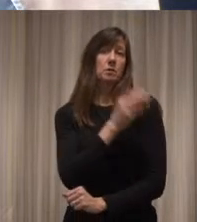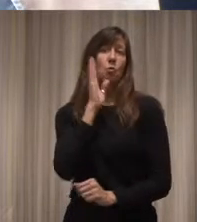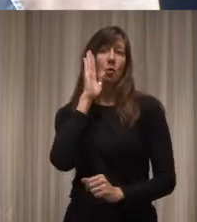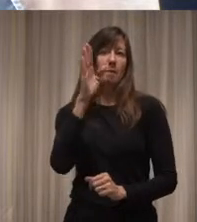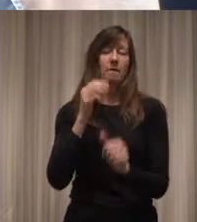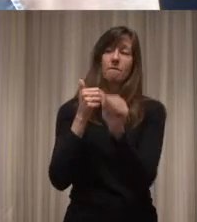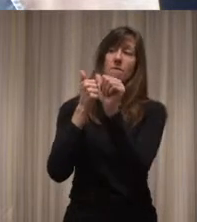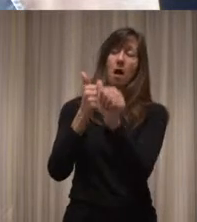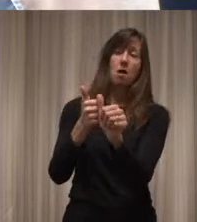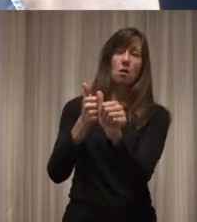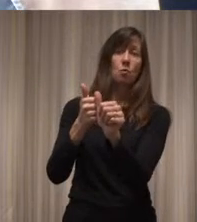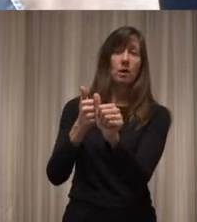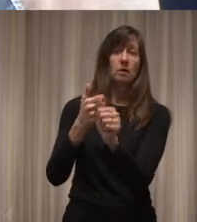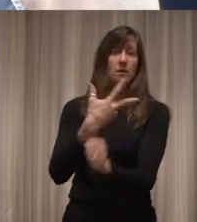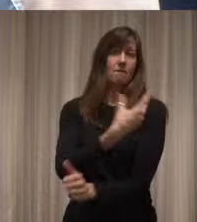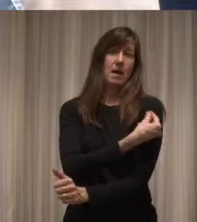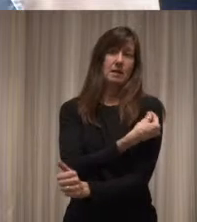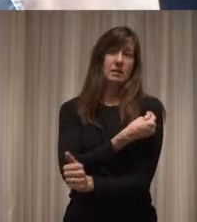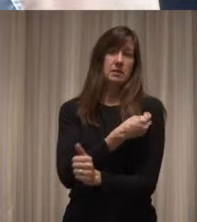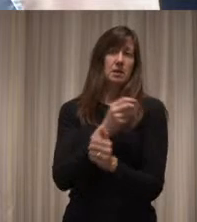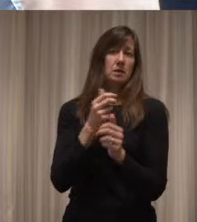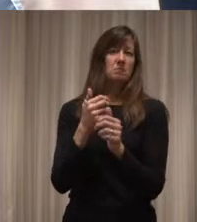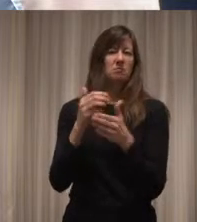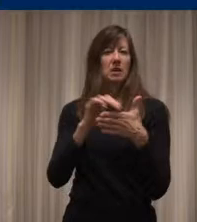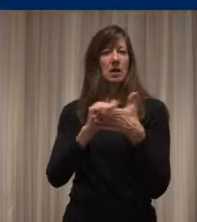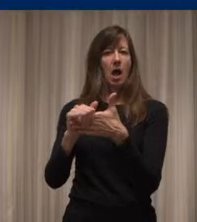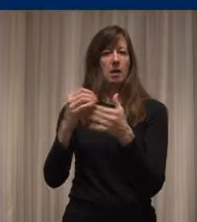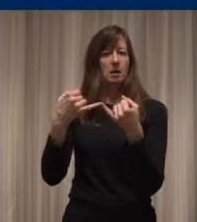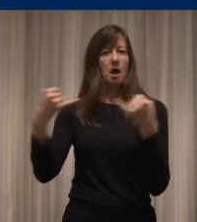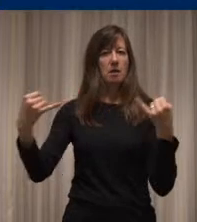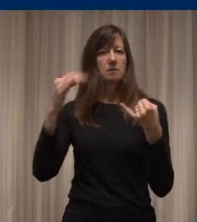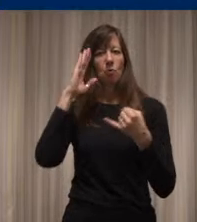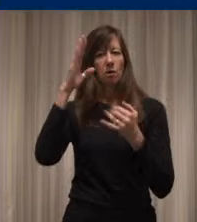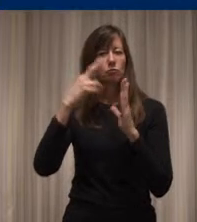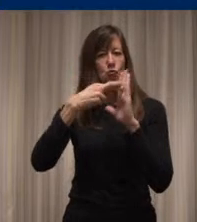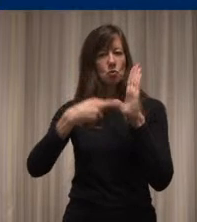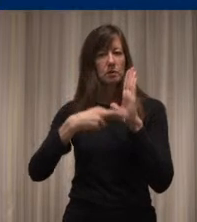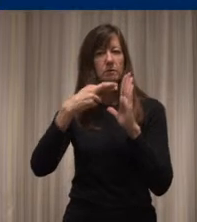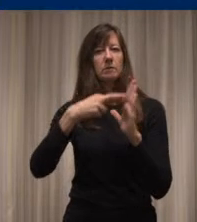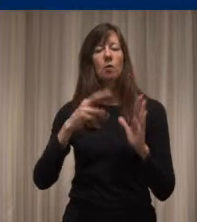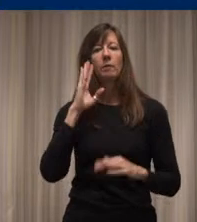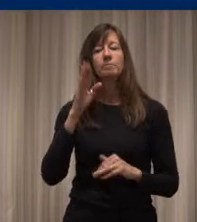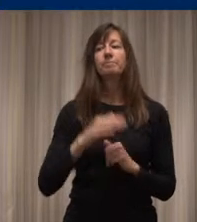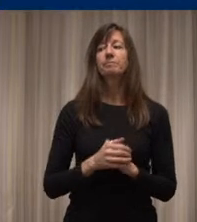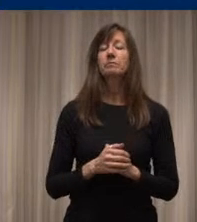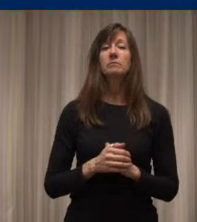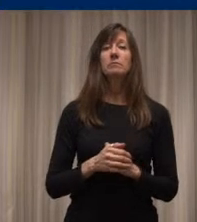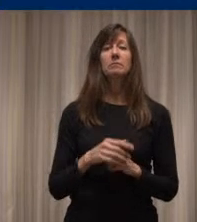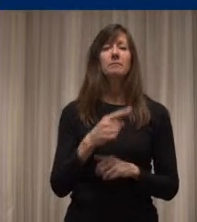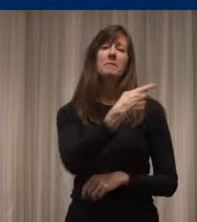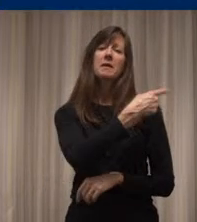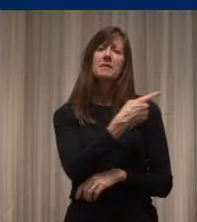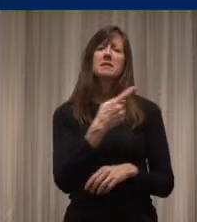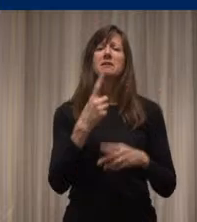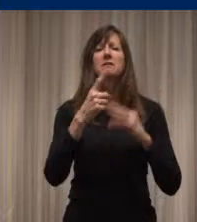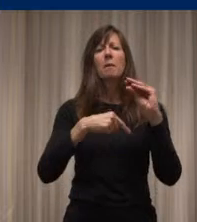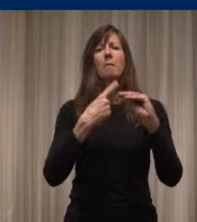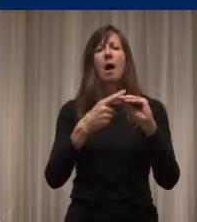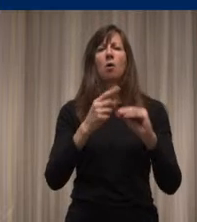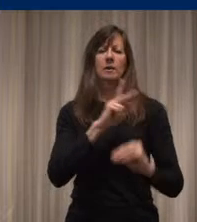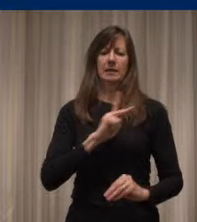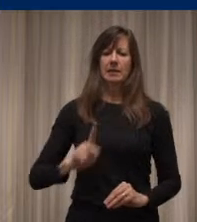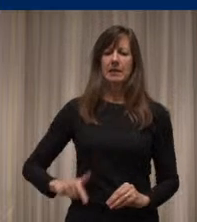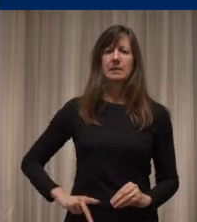here in a minute. This is just a schematic of the plan for the Kingston High School site, really more to